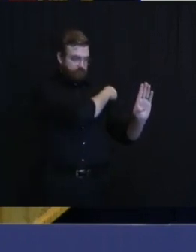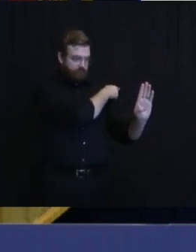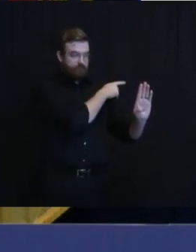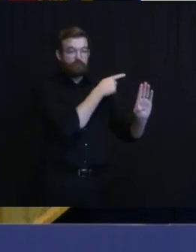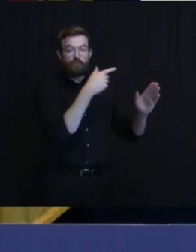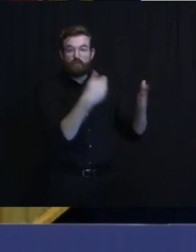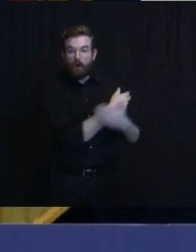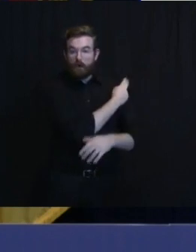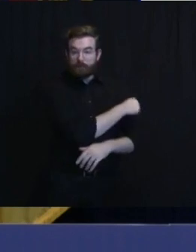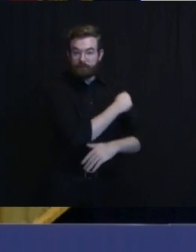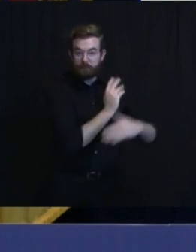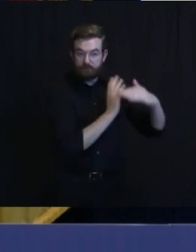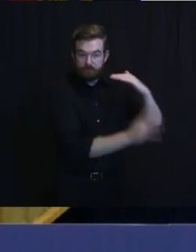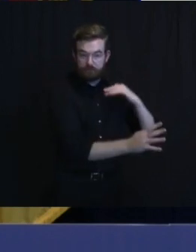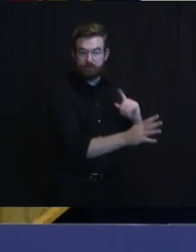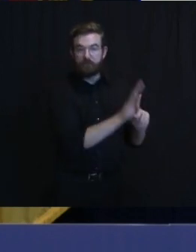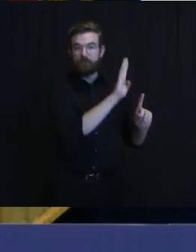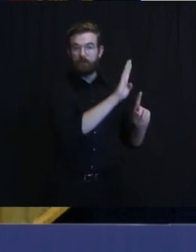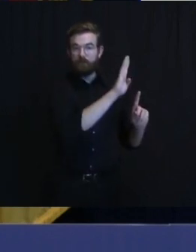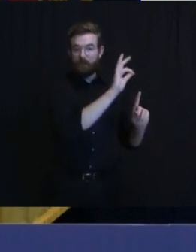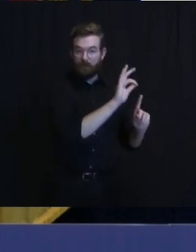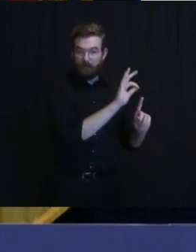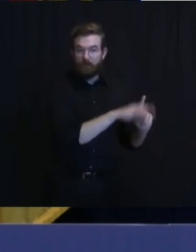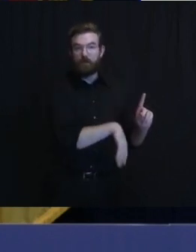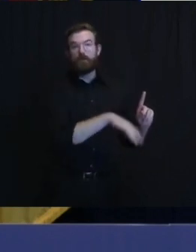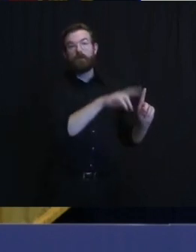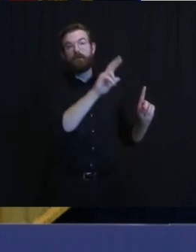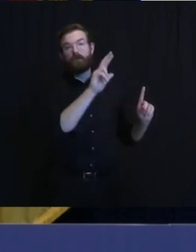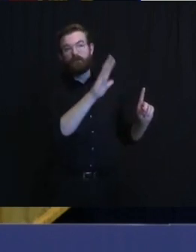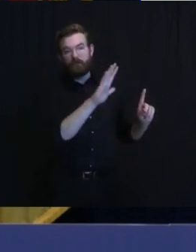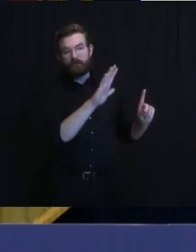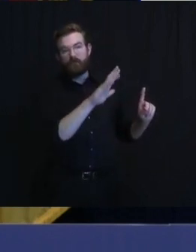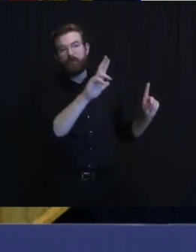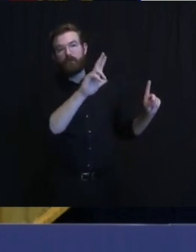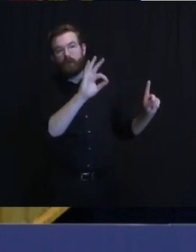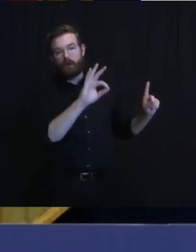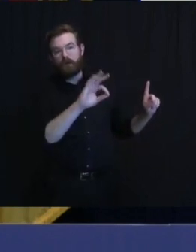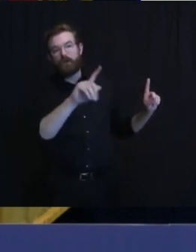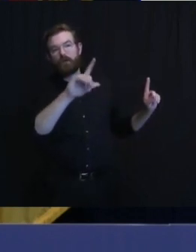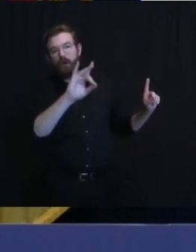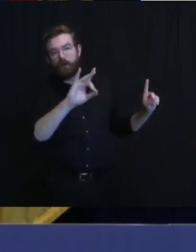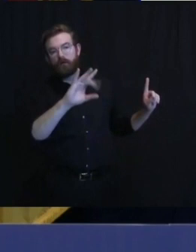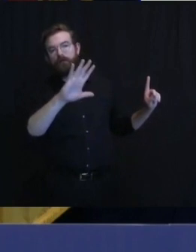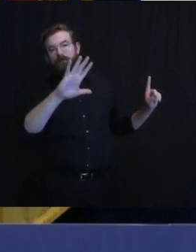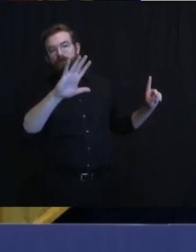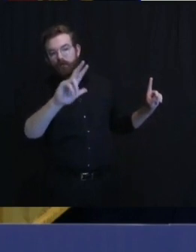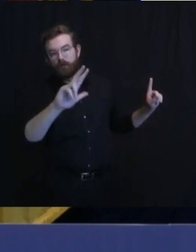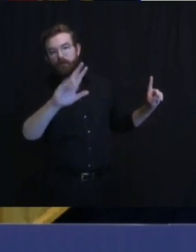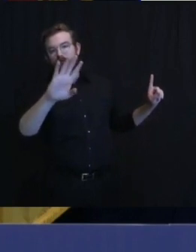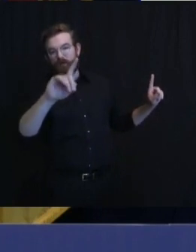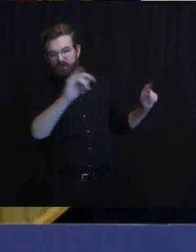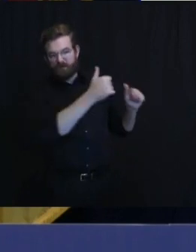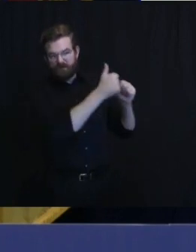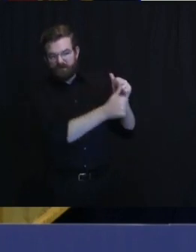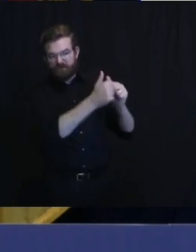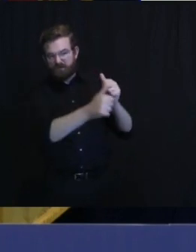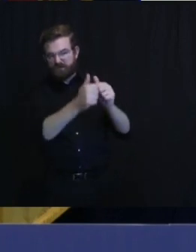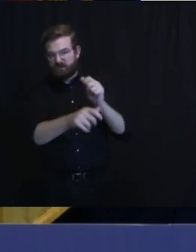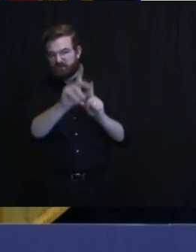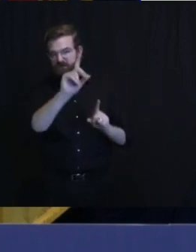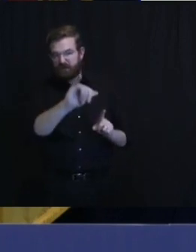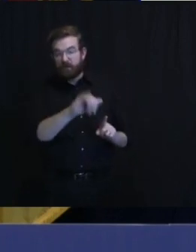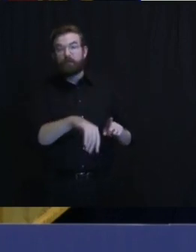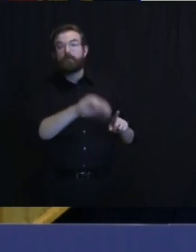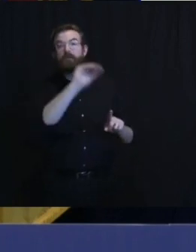41. Spot positivity, 2.48, 2.06, 2.14, 2.07,